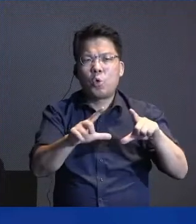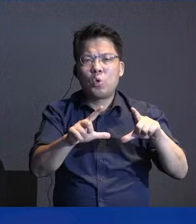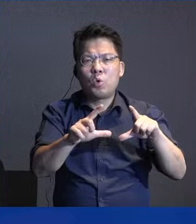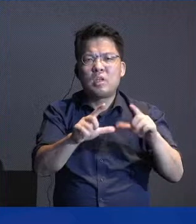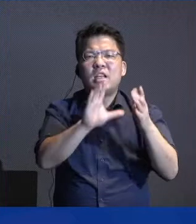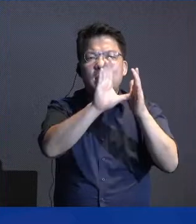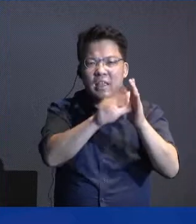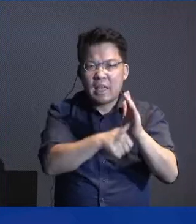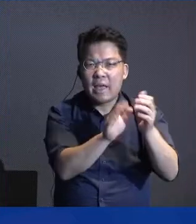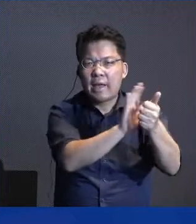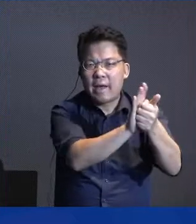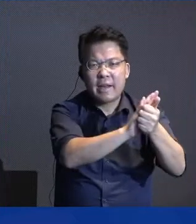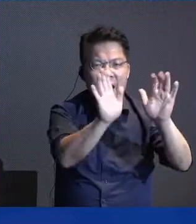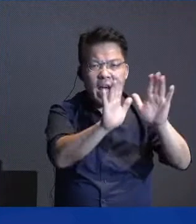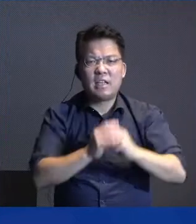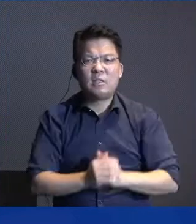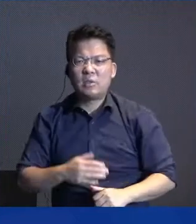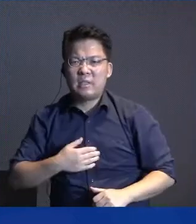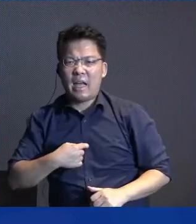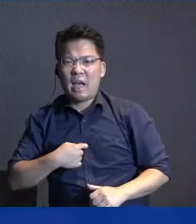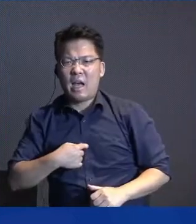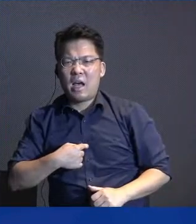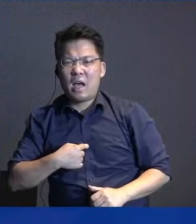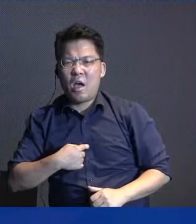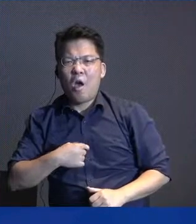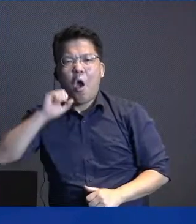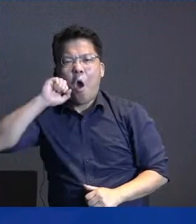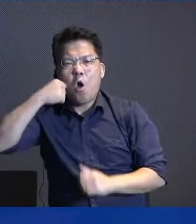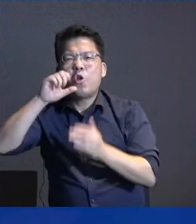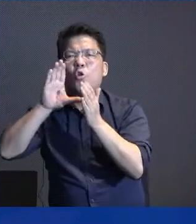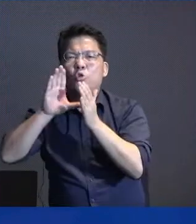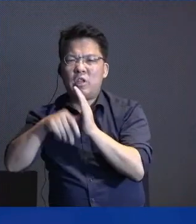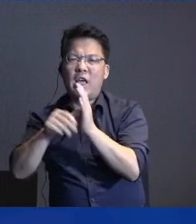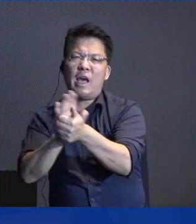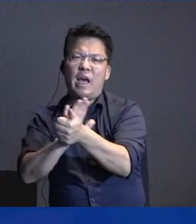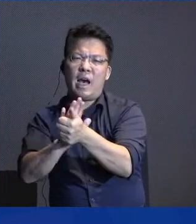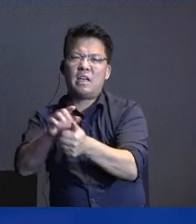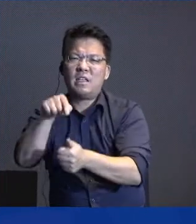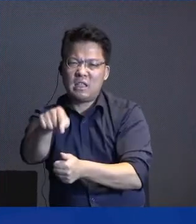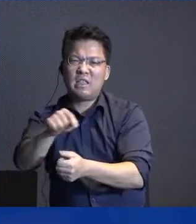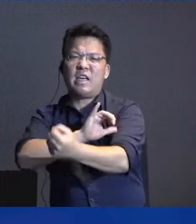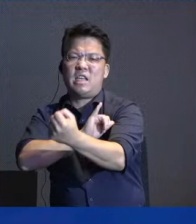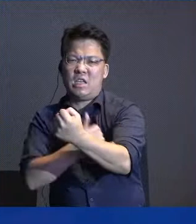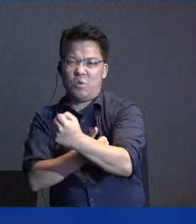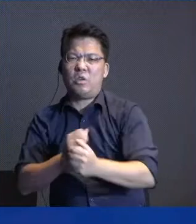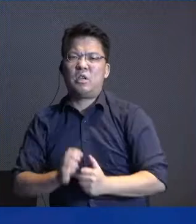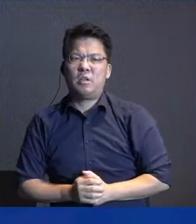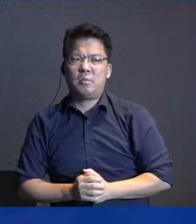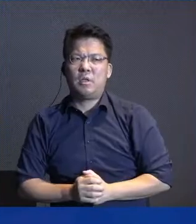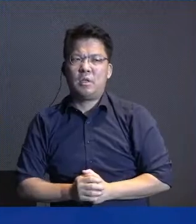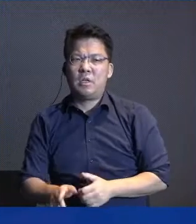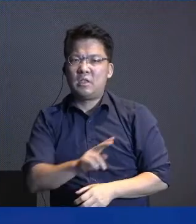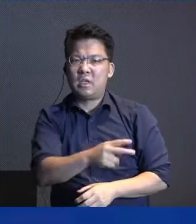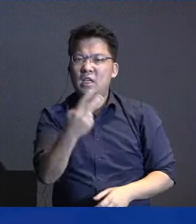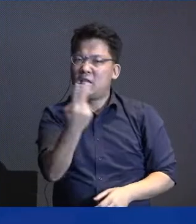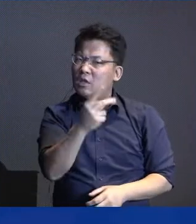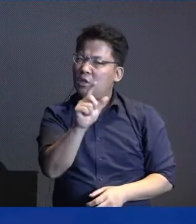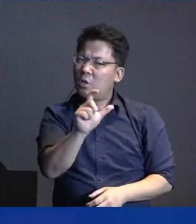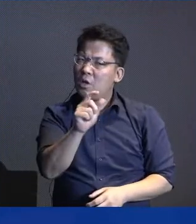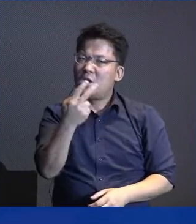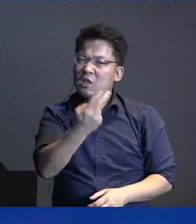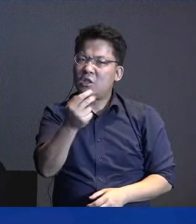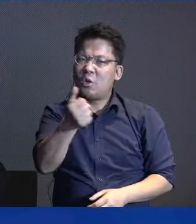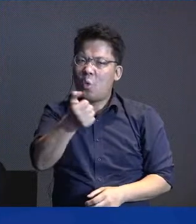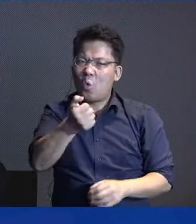with you, by 2050, based on the United Nations projection, number of